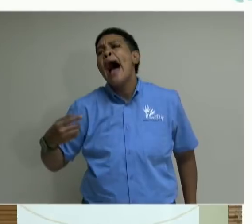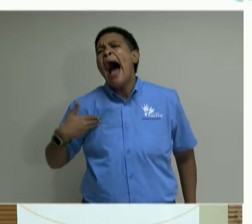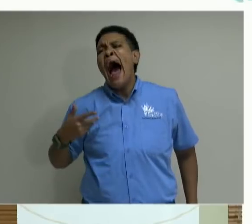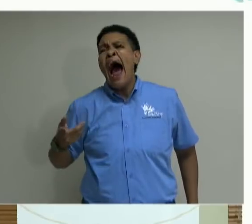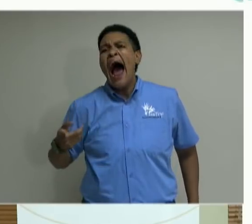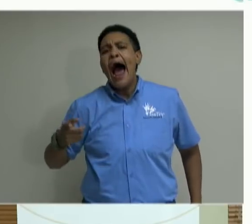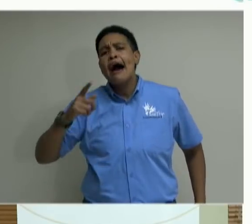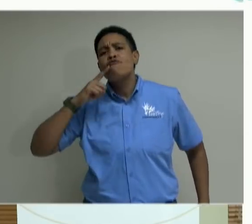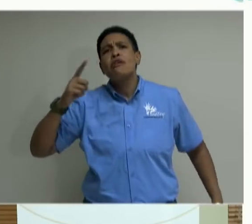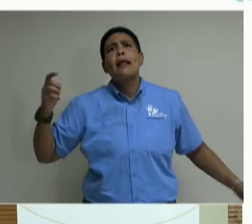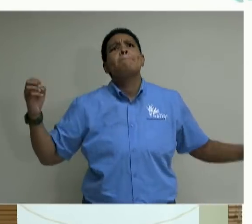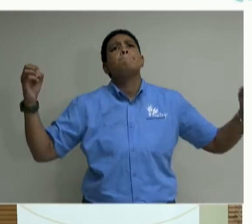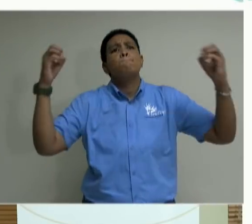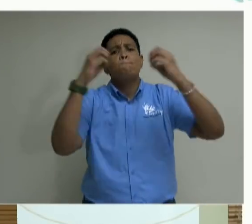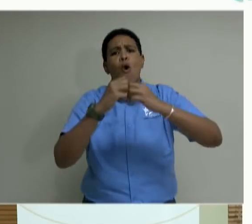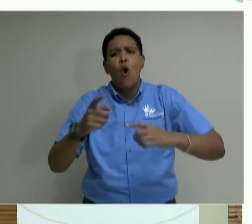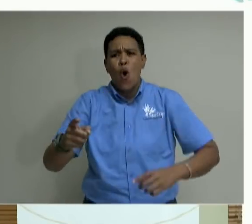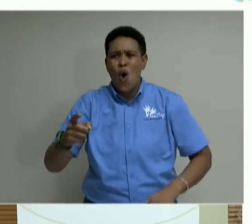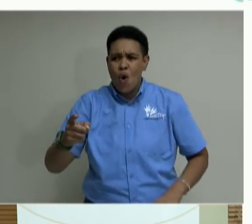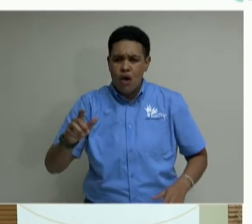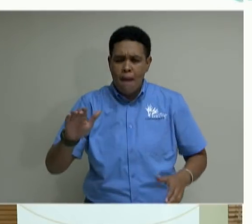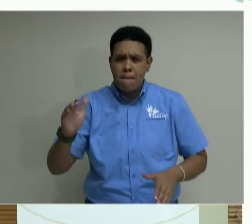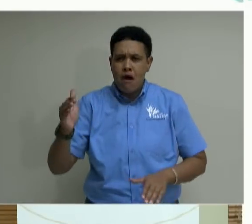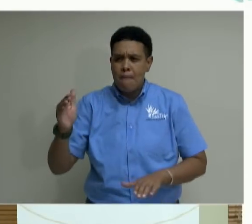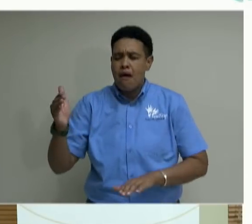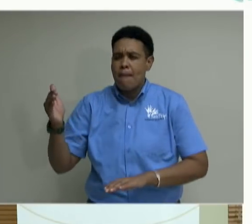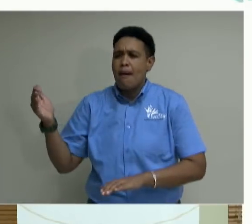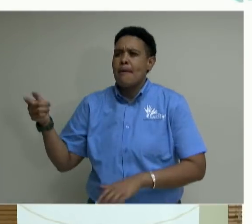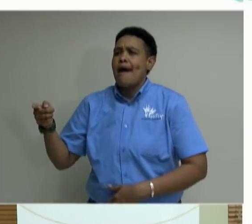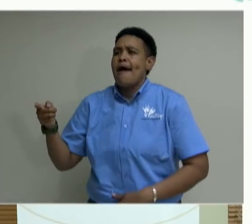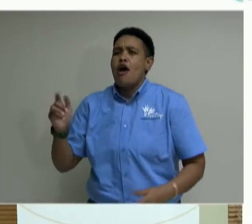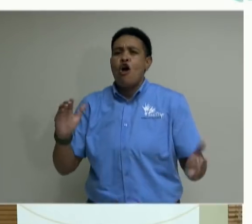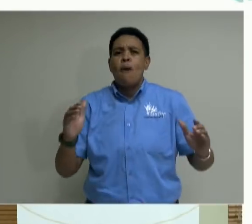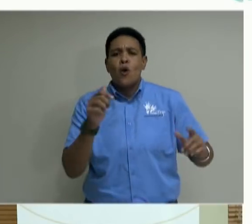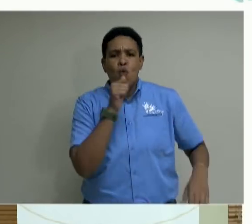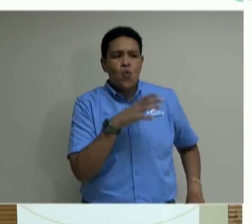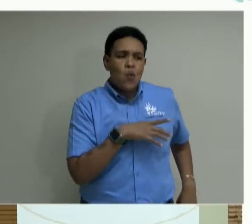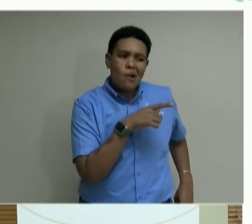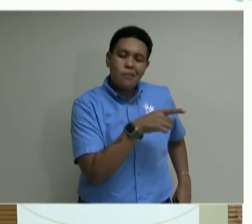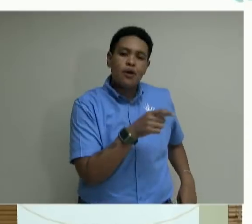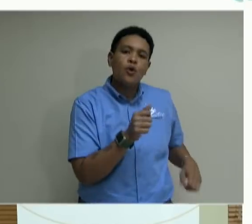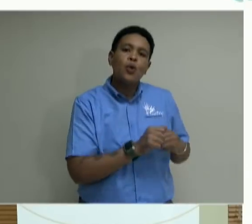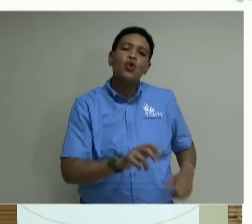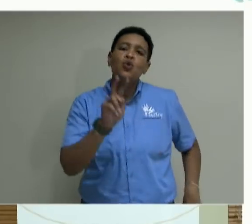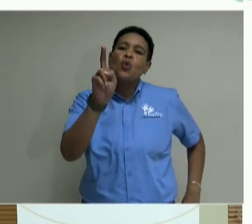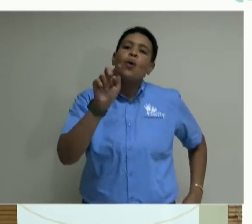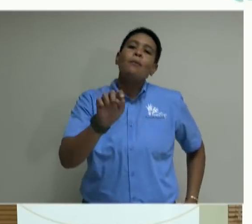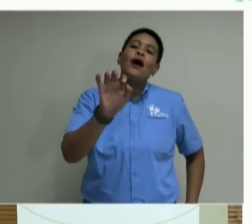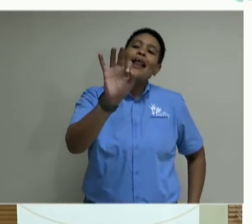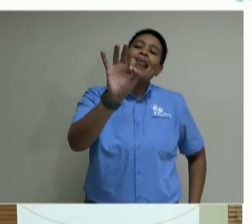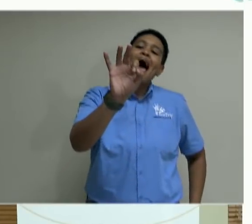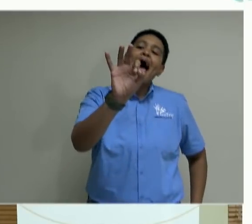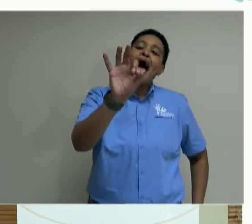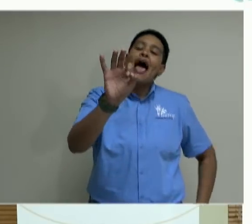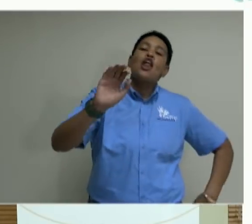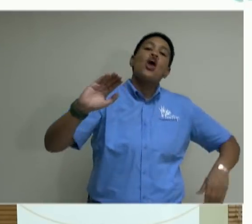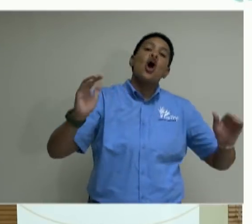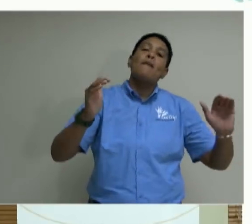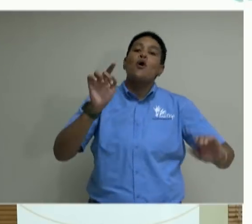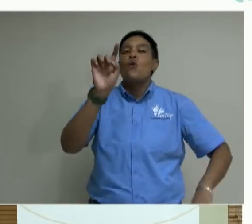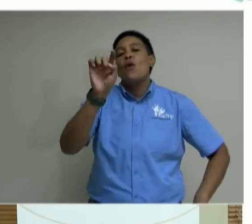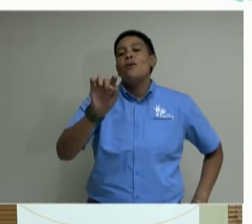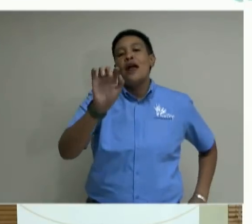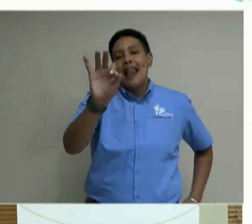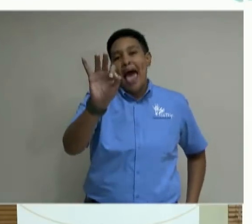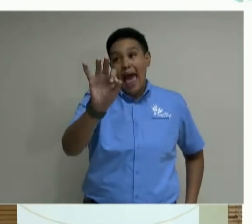a greater case fatality rate compared to our women, with a 2.9 versus a